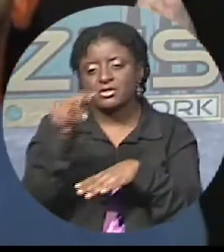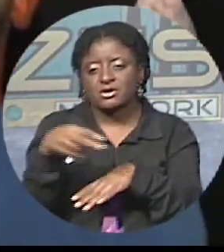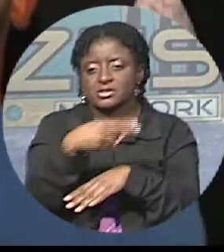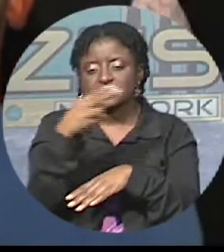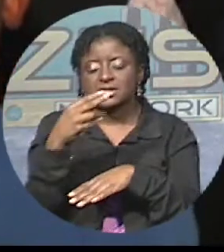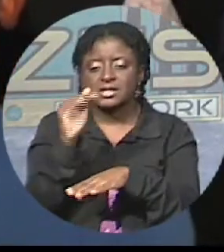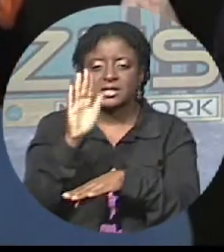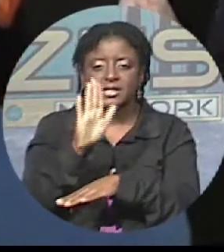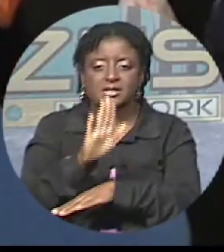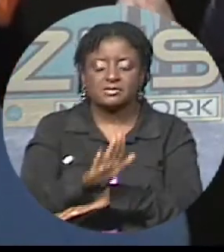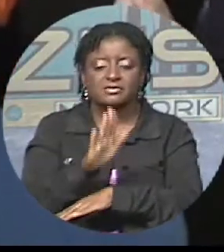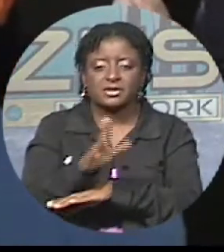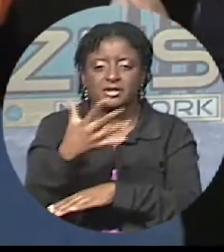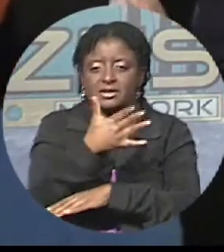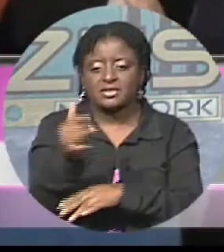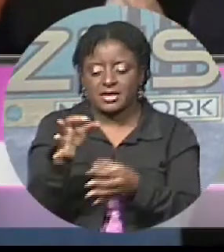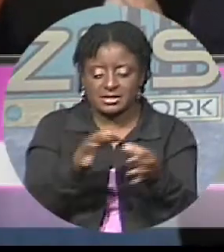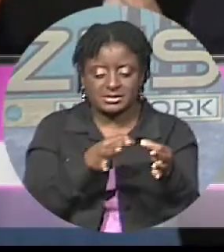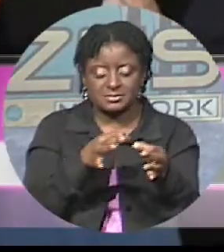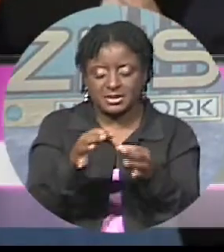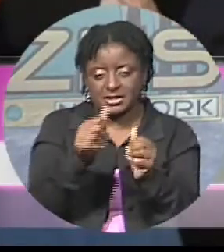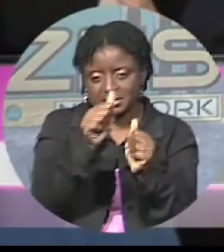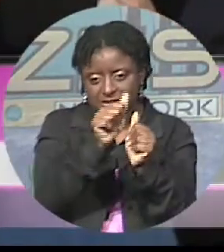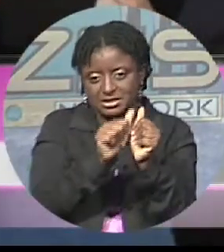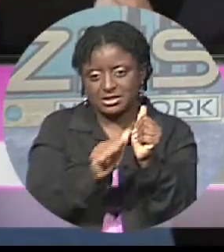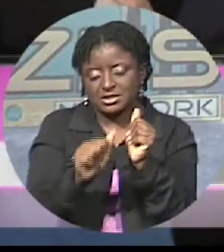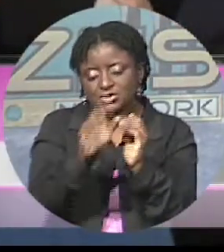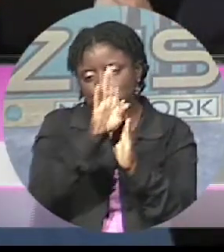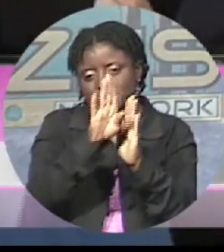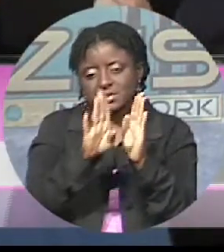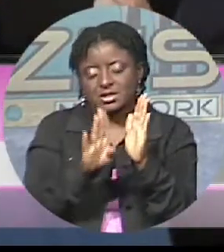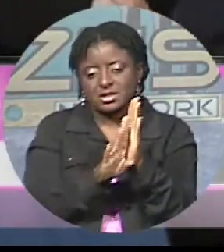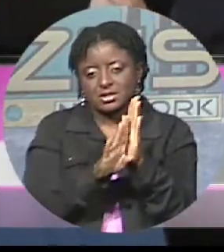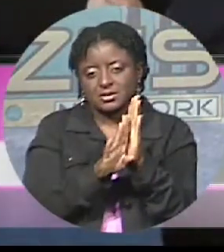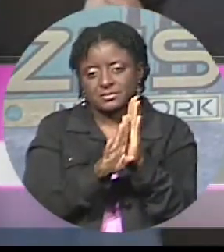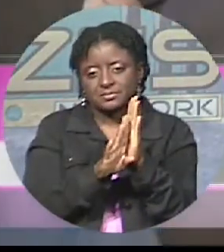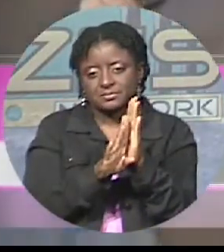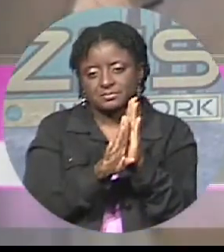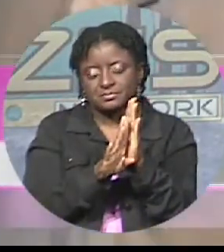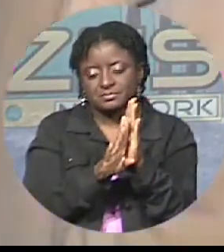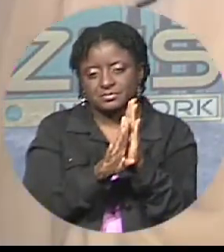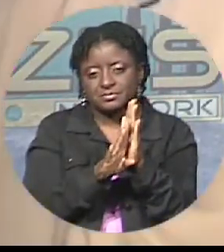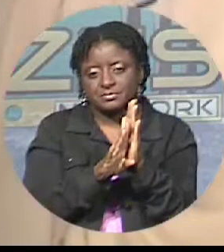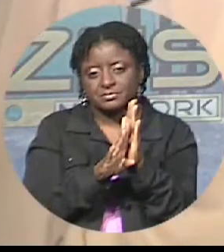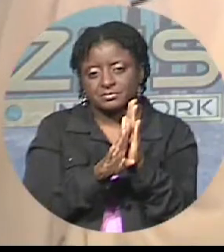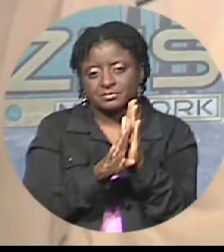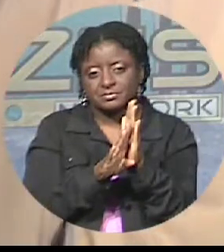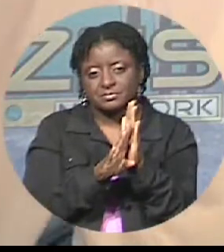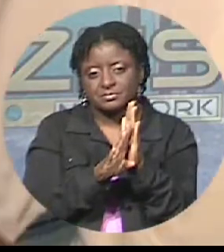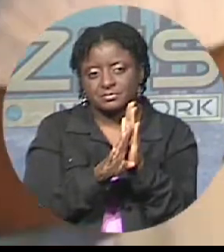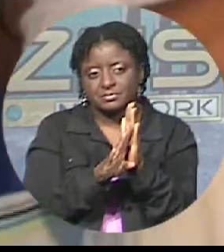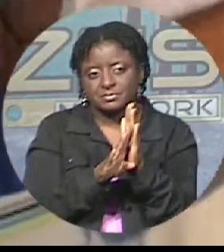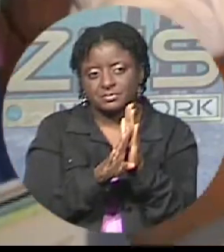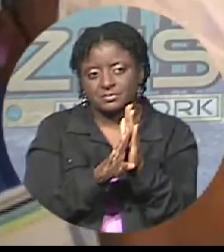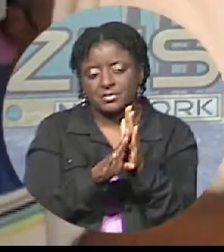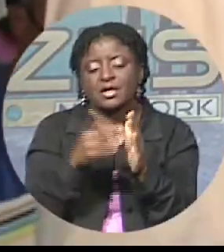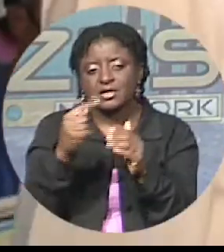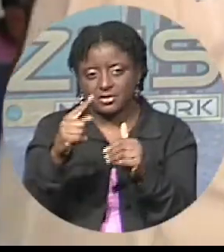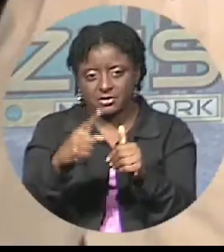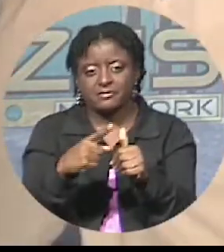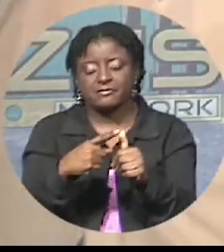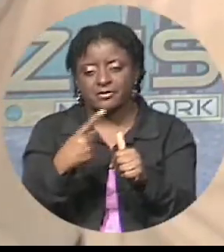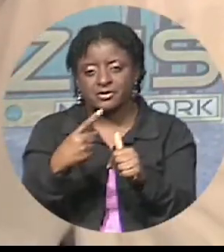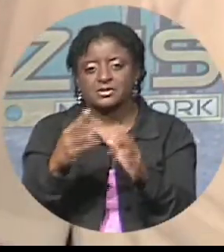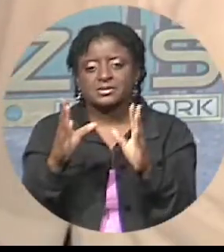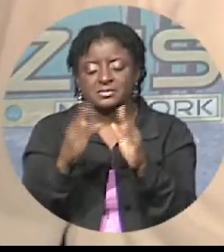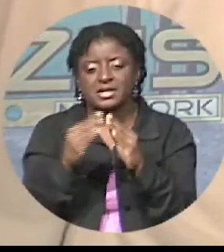explained each bill by using a model, and it's an approach that seemed to work with attendees. Your first forum on this, I